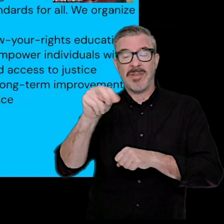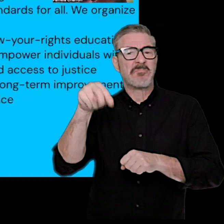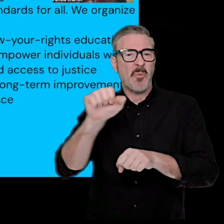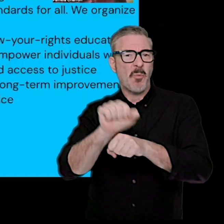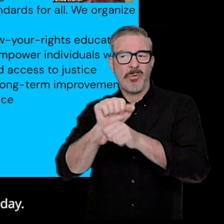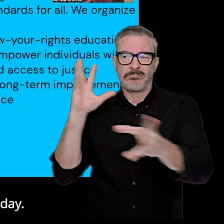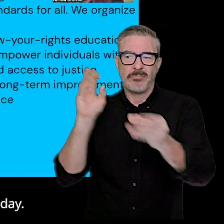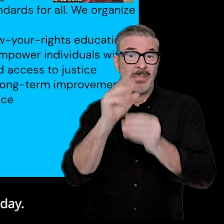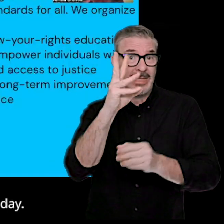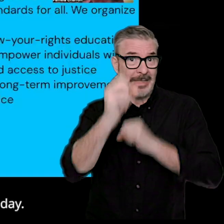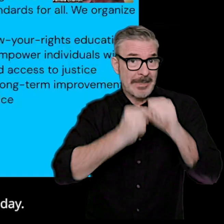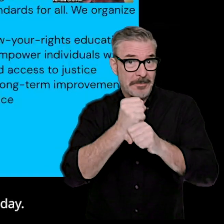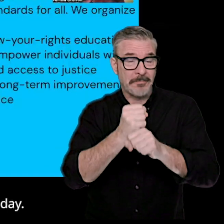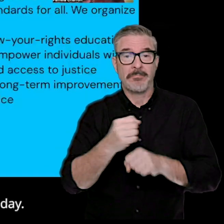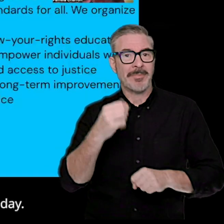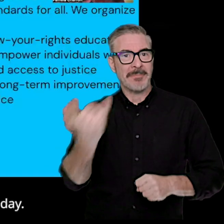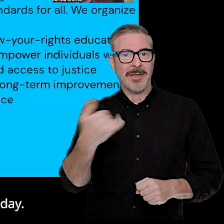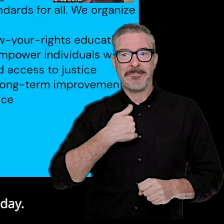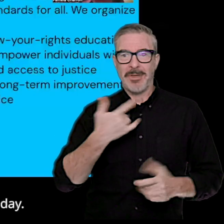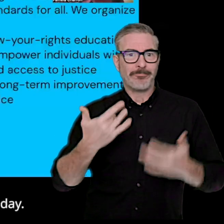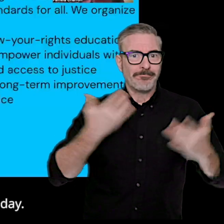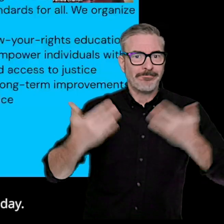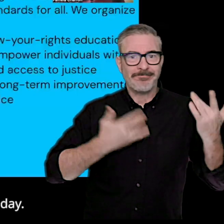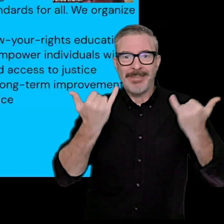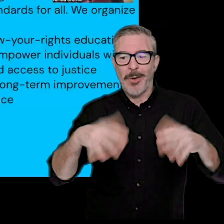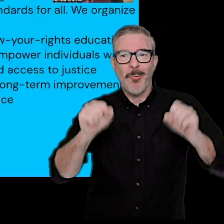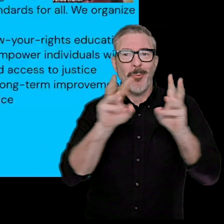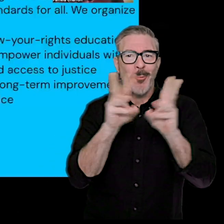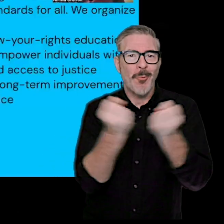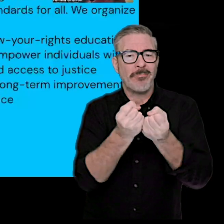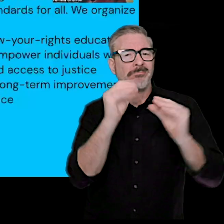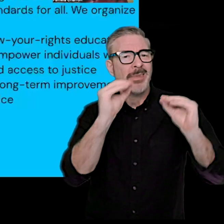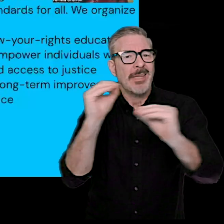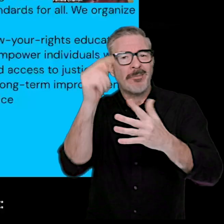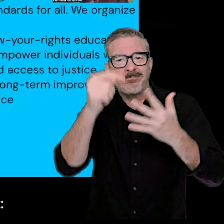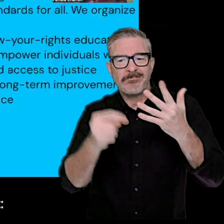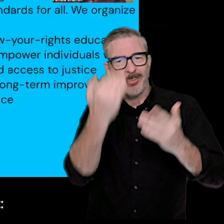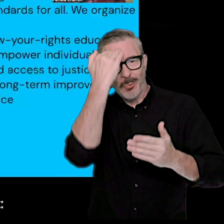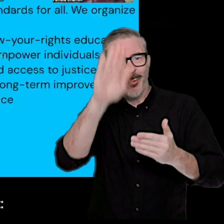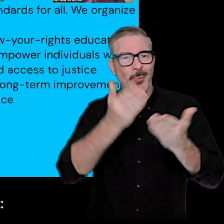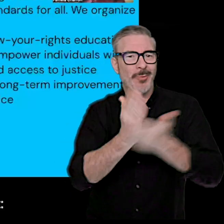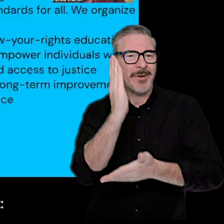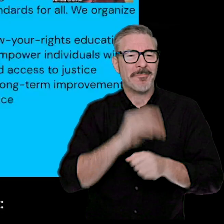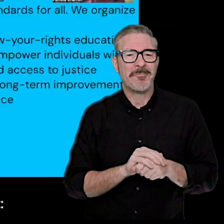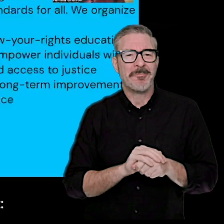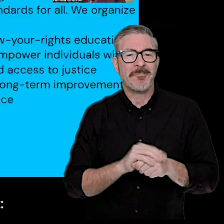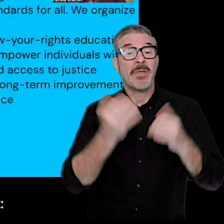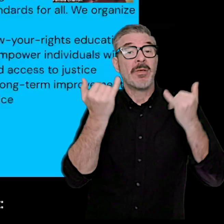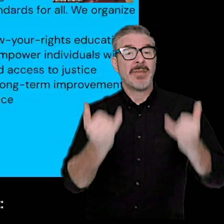years, and I'm happy to be sharing this Know Your Rights education with you today. A bit more about the